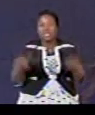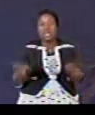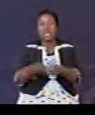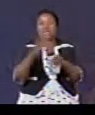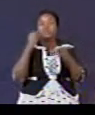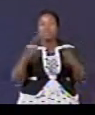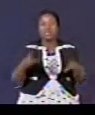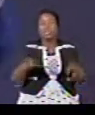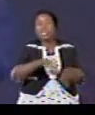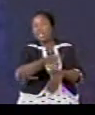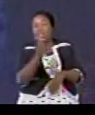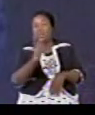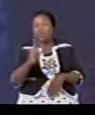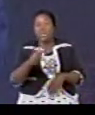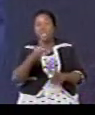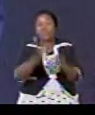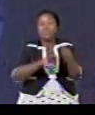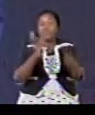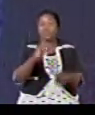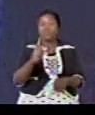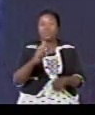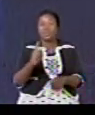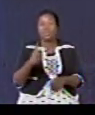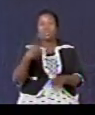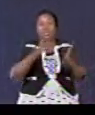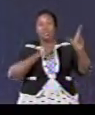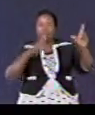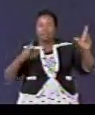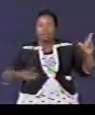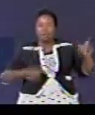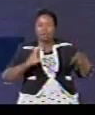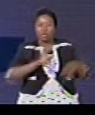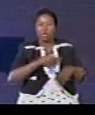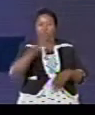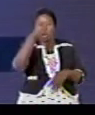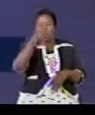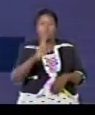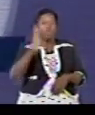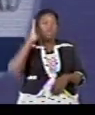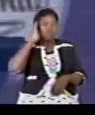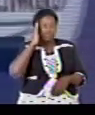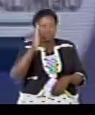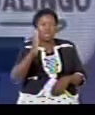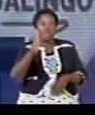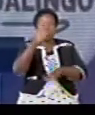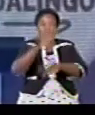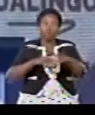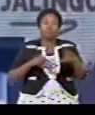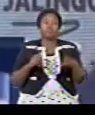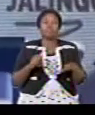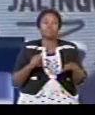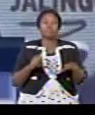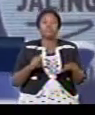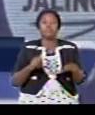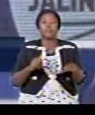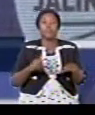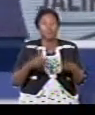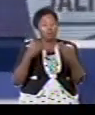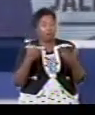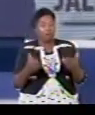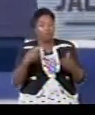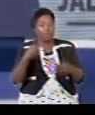as many, anywhere, everywhere, the Lord our God shall call. Now, the